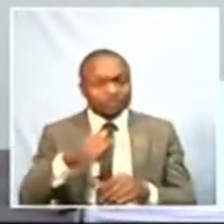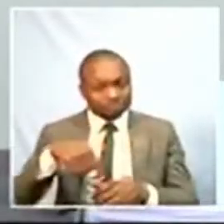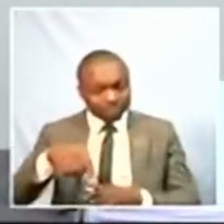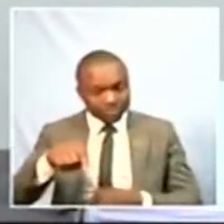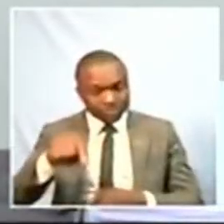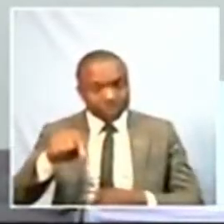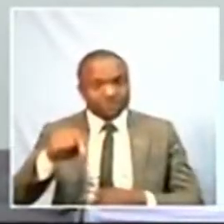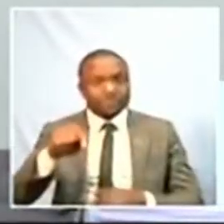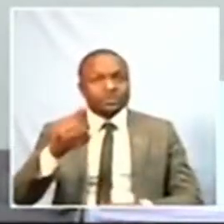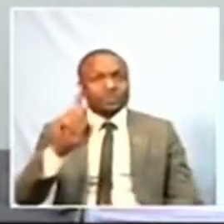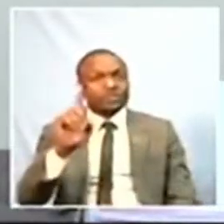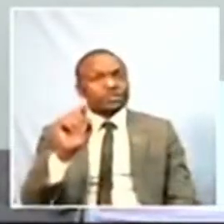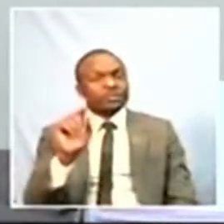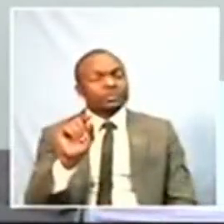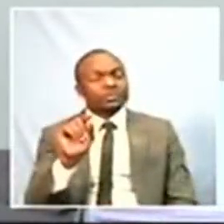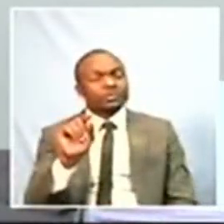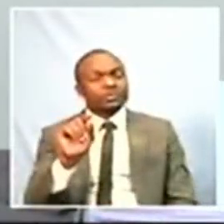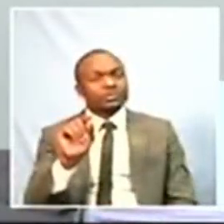to